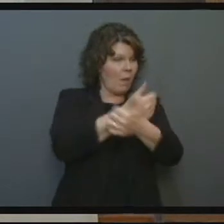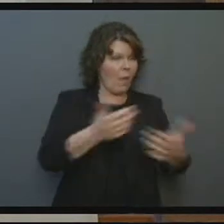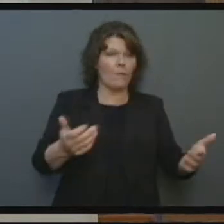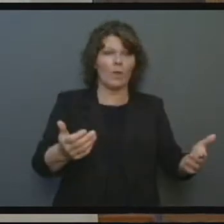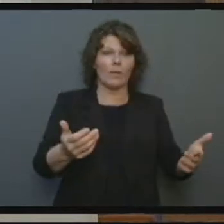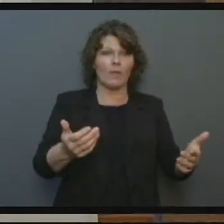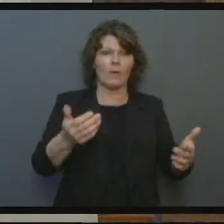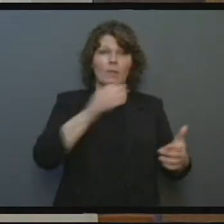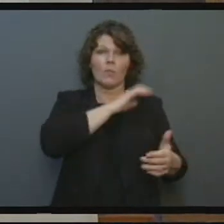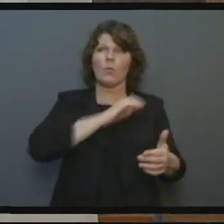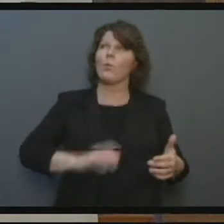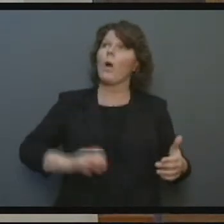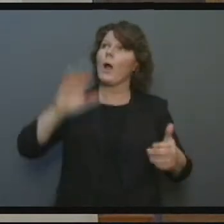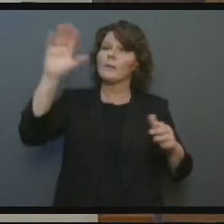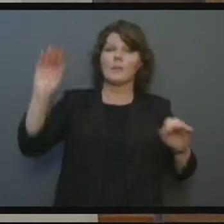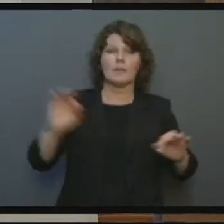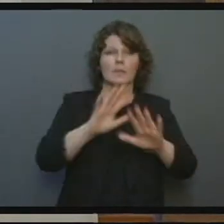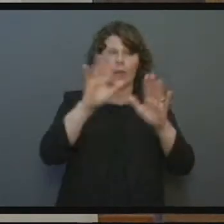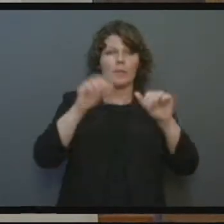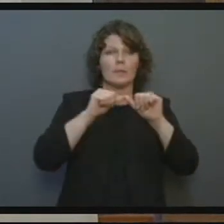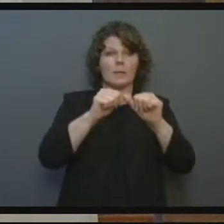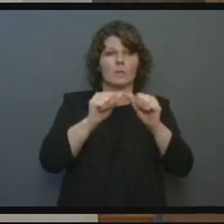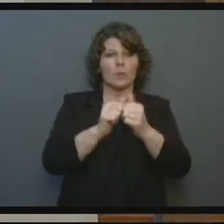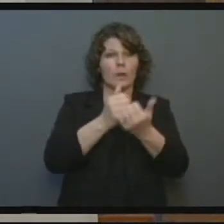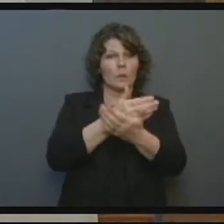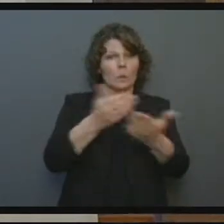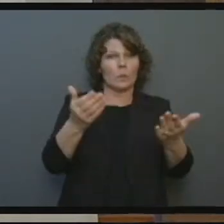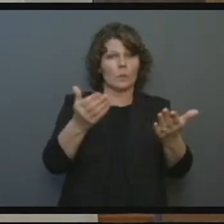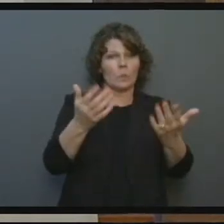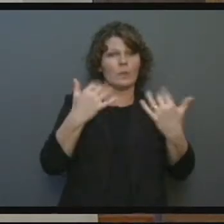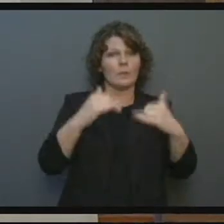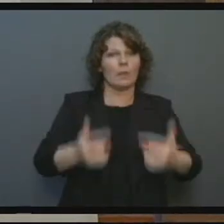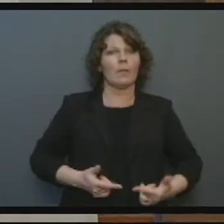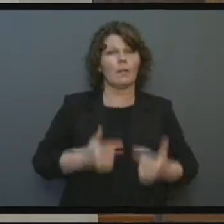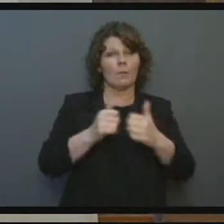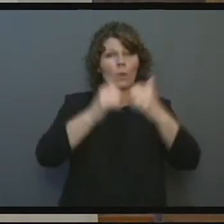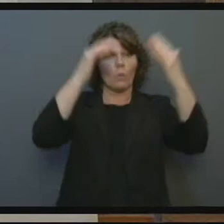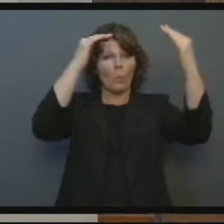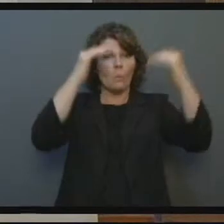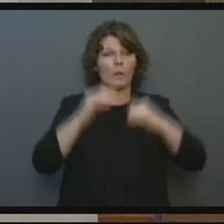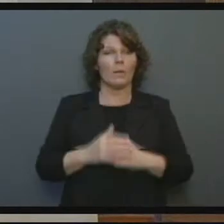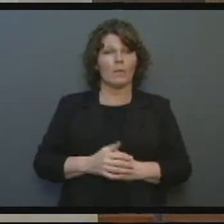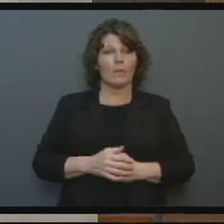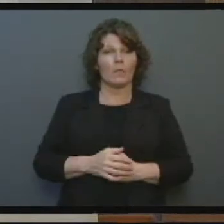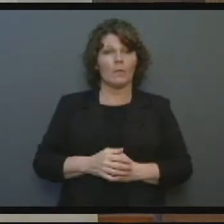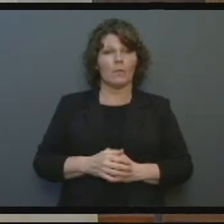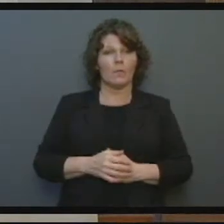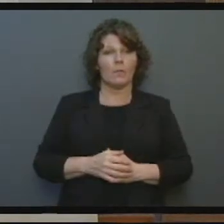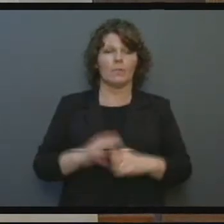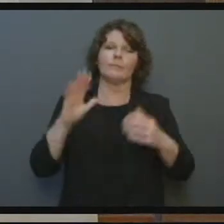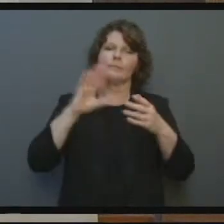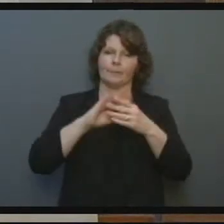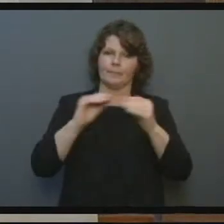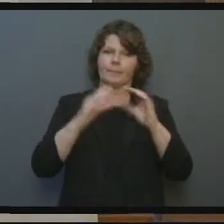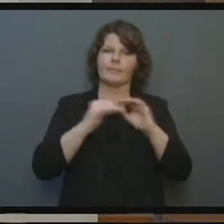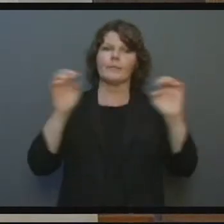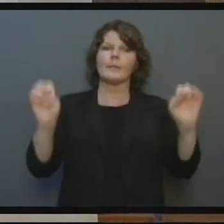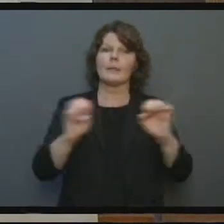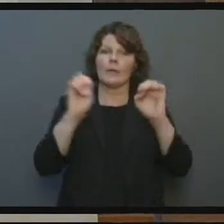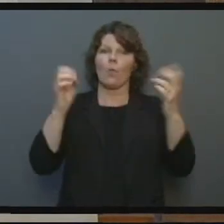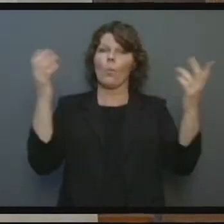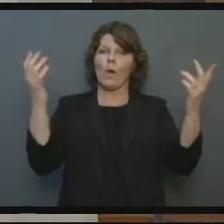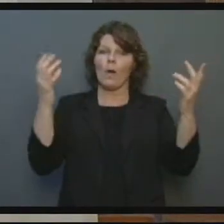Is the light of Christ still present? Will you still live in hope? Well, the message of Easter is that